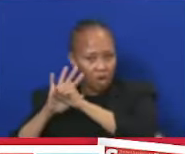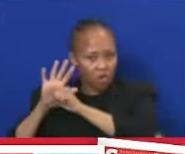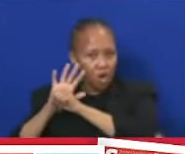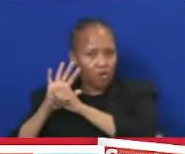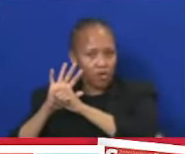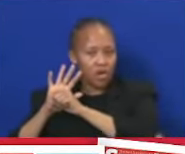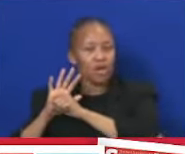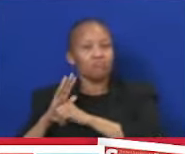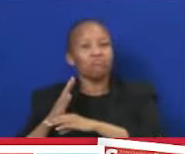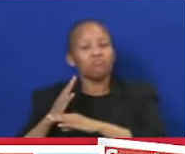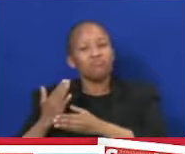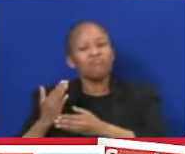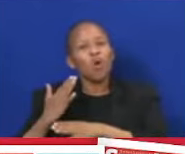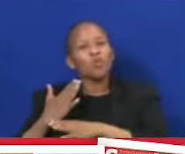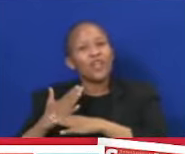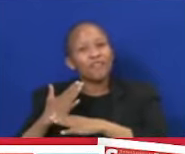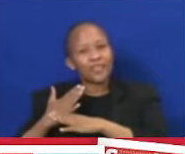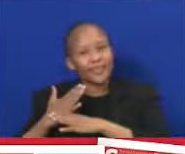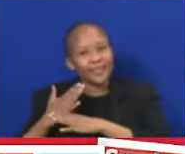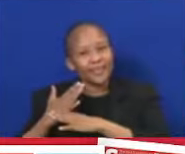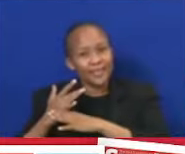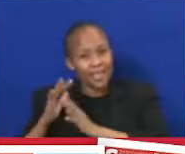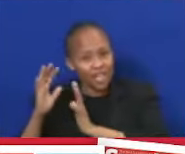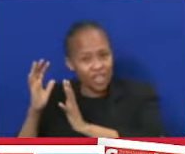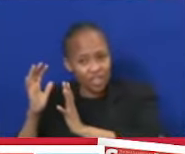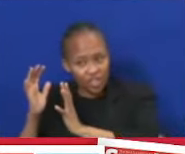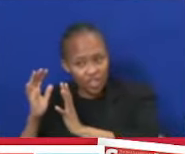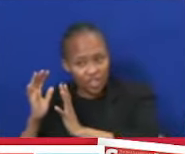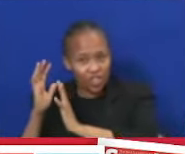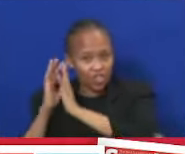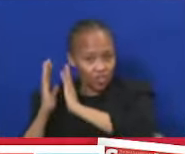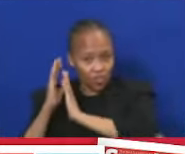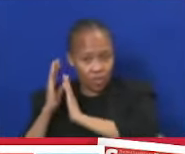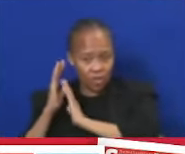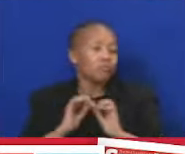I confirm, Commissioners. Thank you.